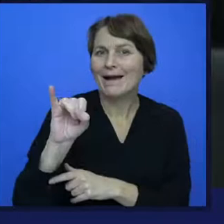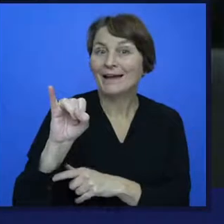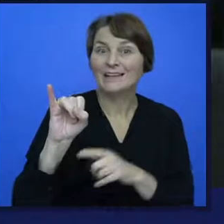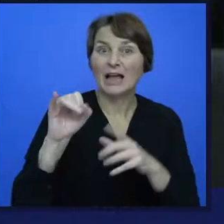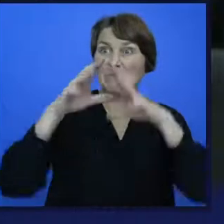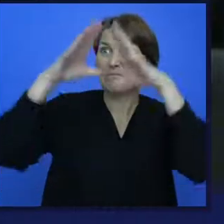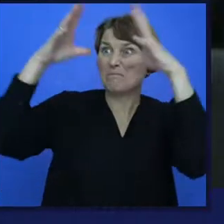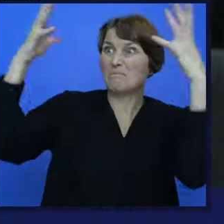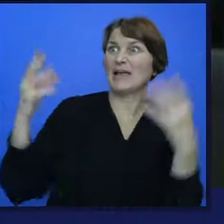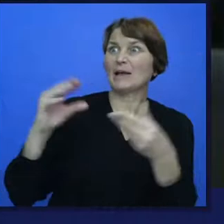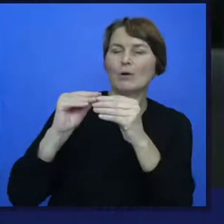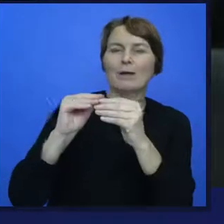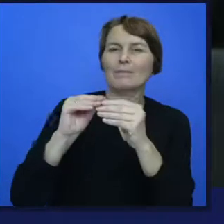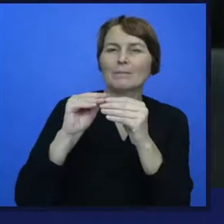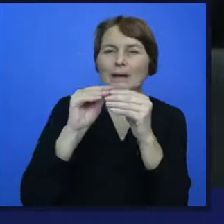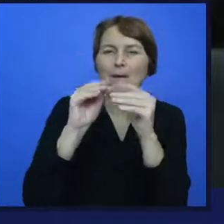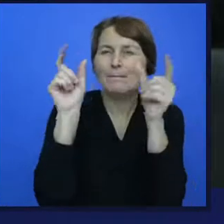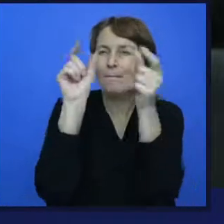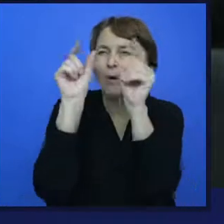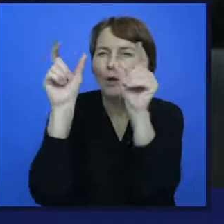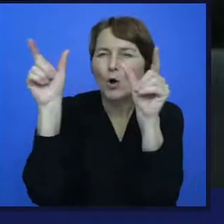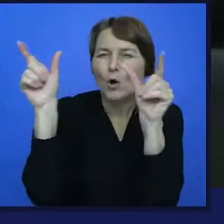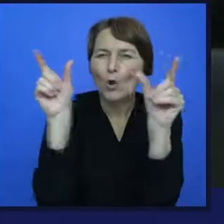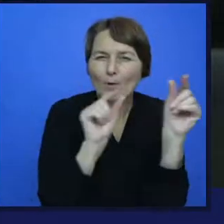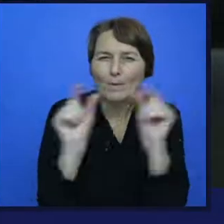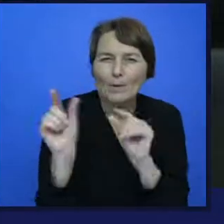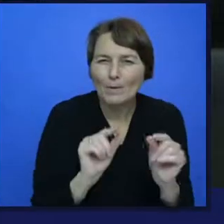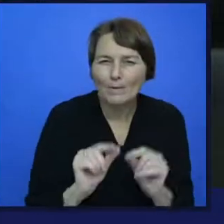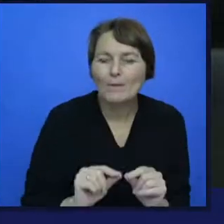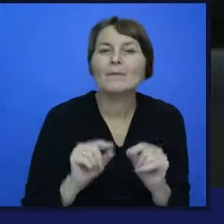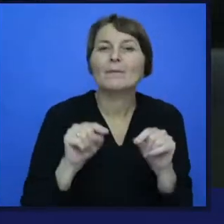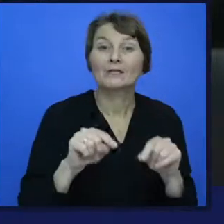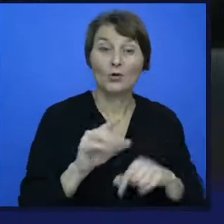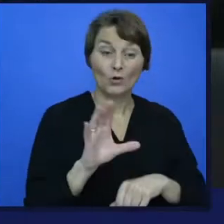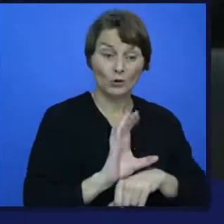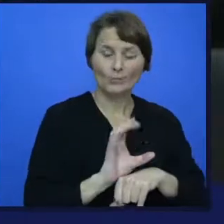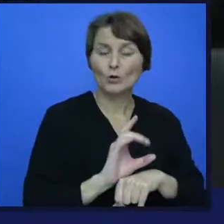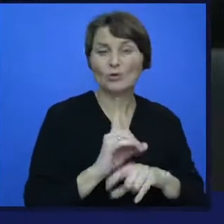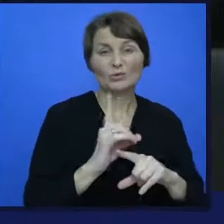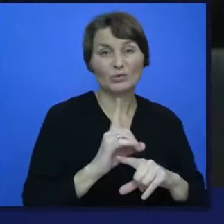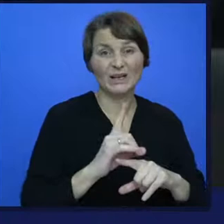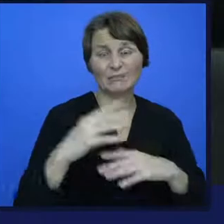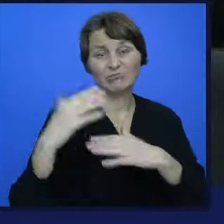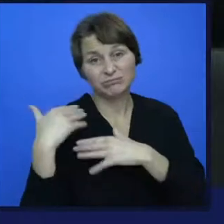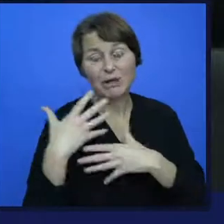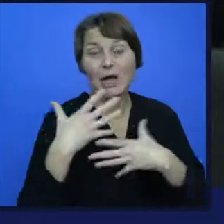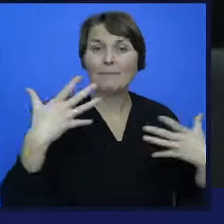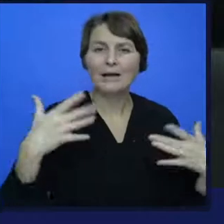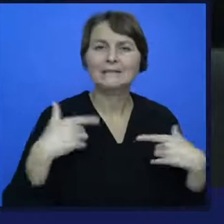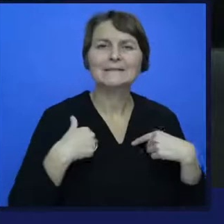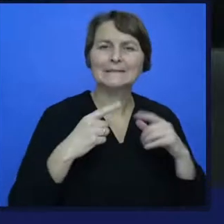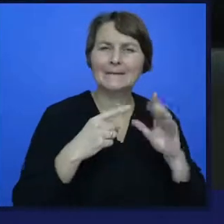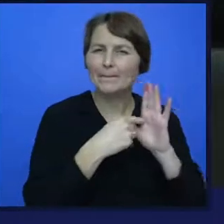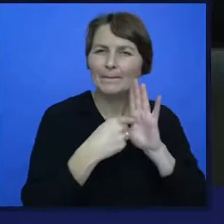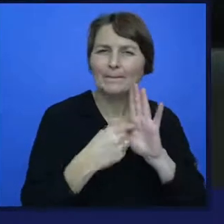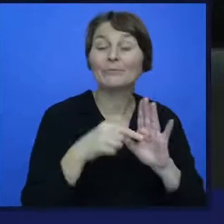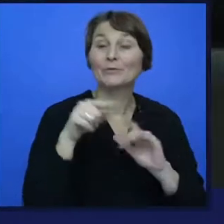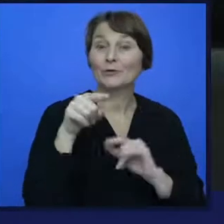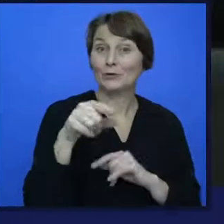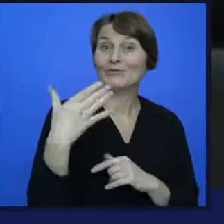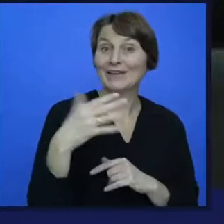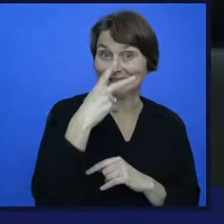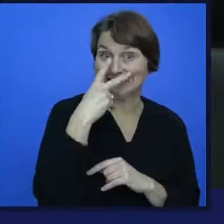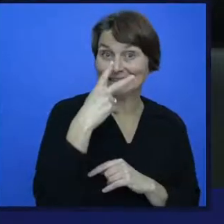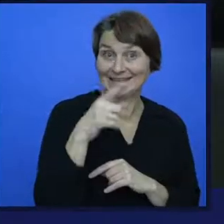A computer can only do so much. That's what I gather from you showing off the computer vision, but also the stuff with the